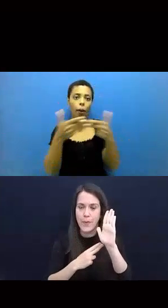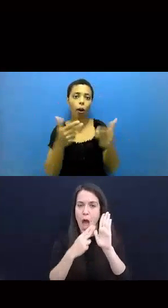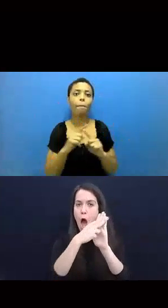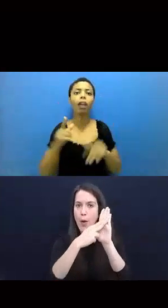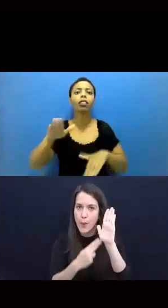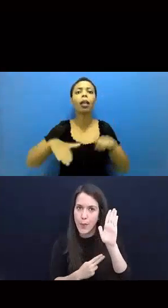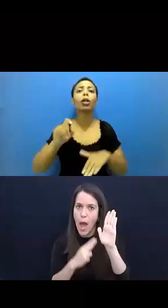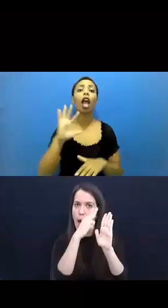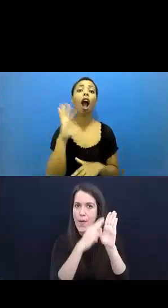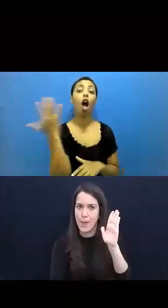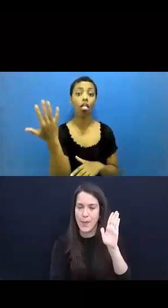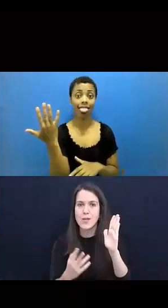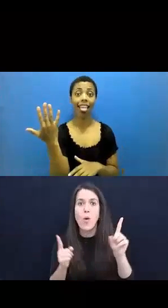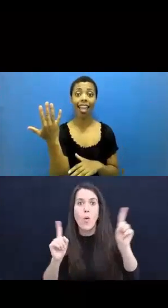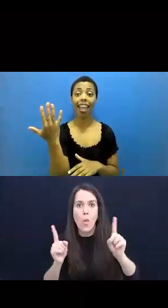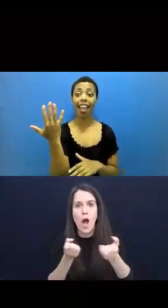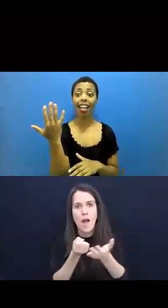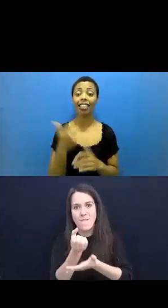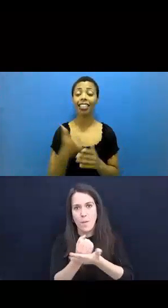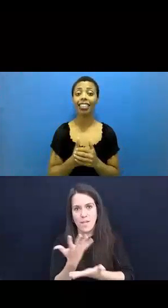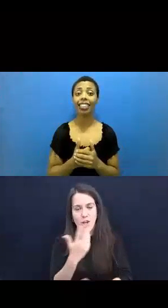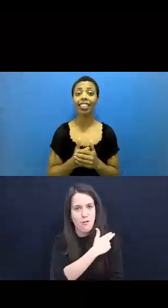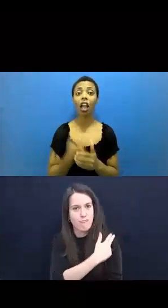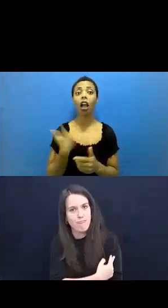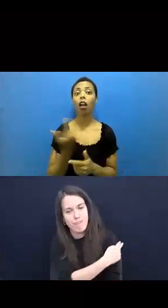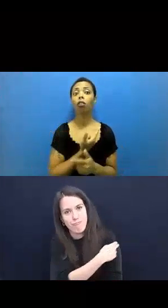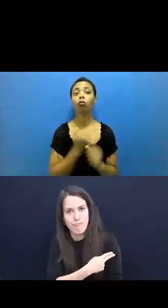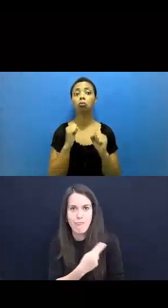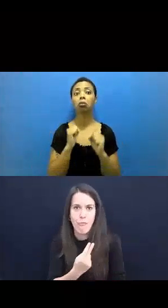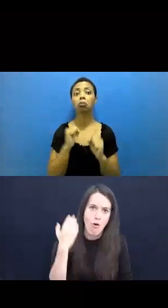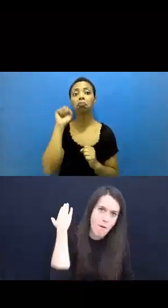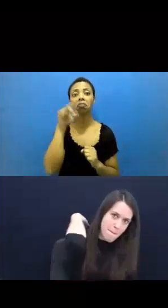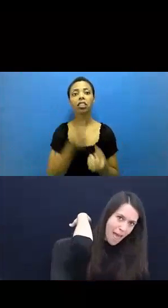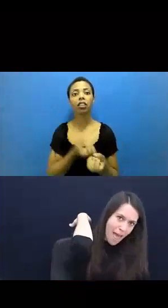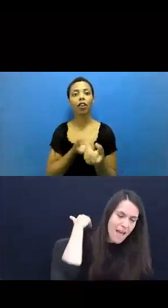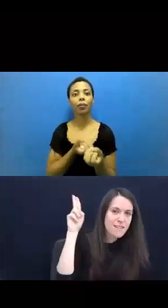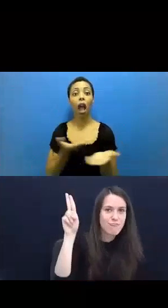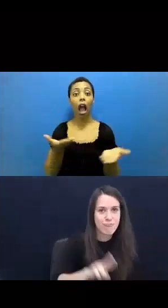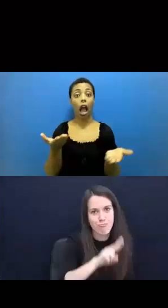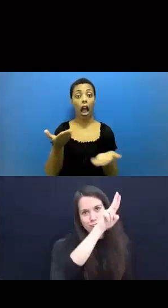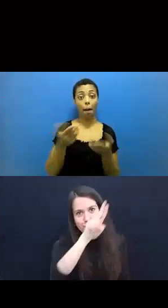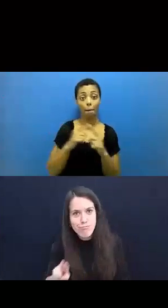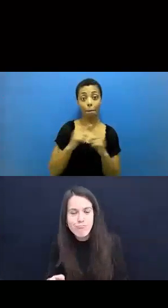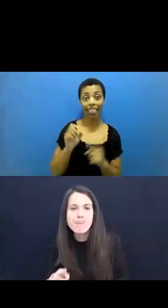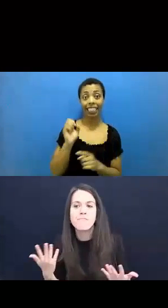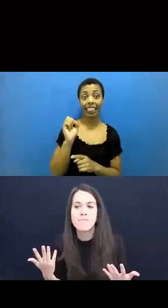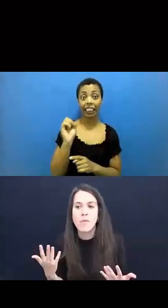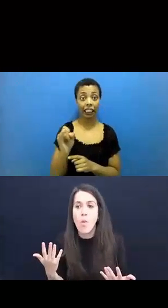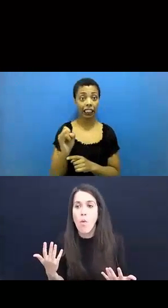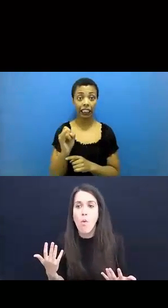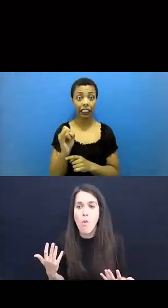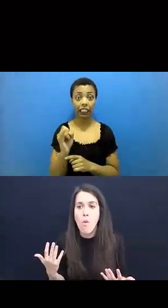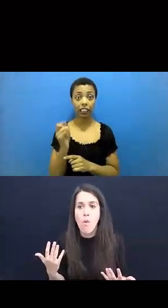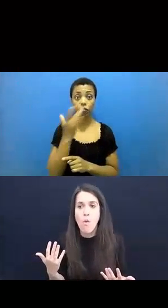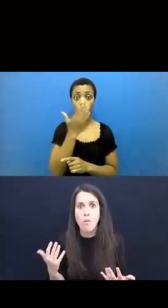where you give the information. It can either be done either on the back, on the side of a shoulder,